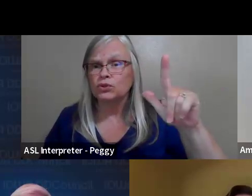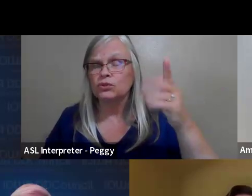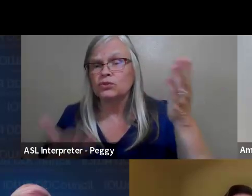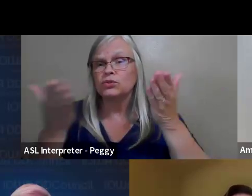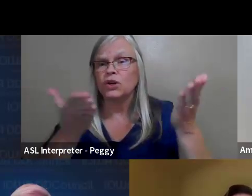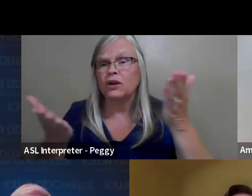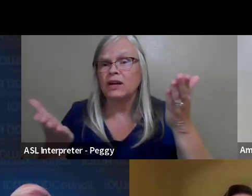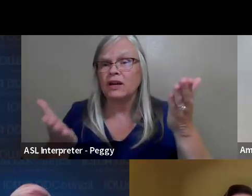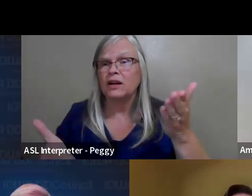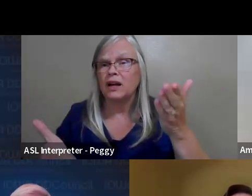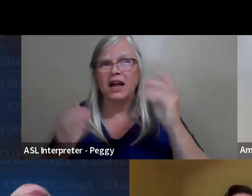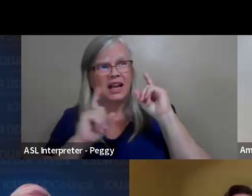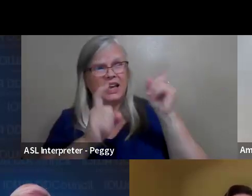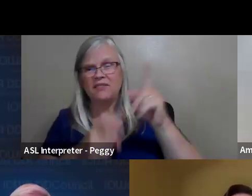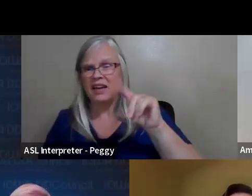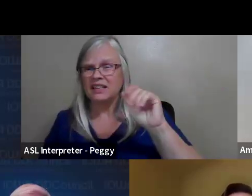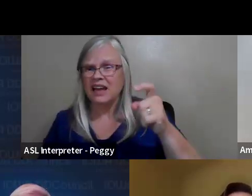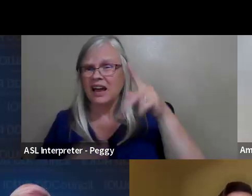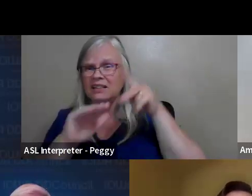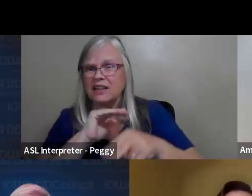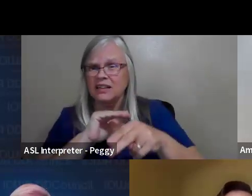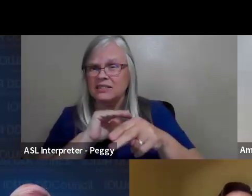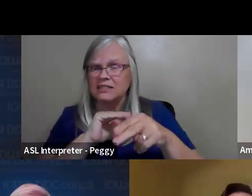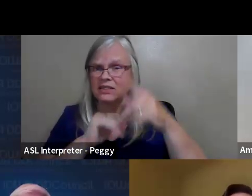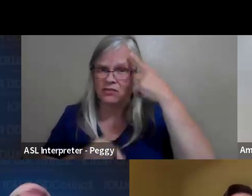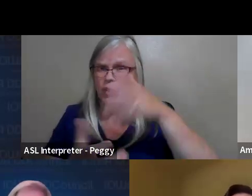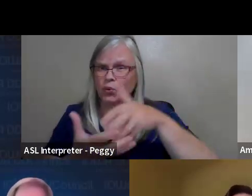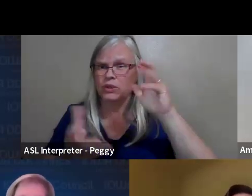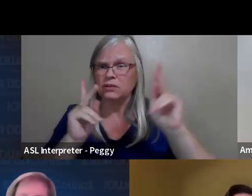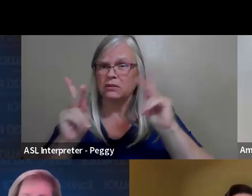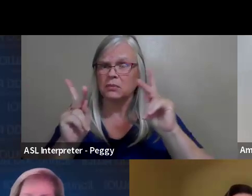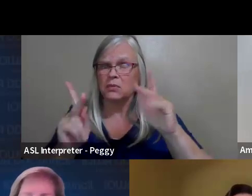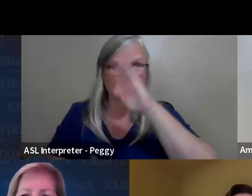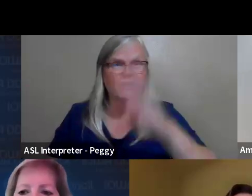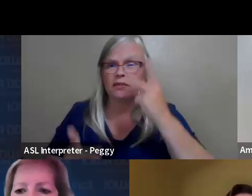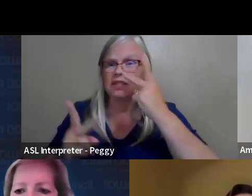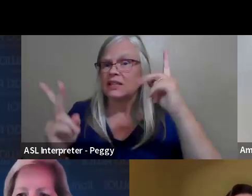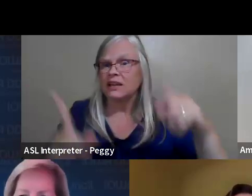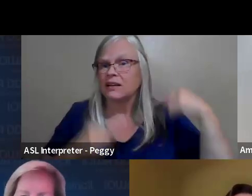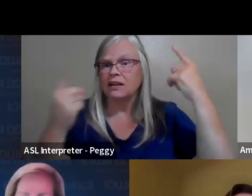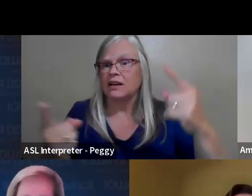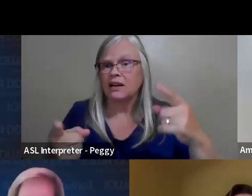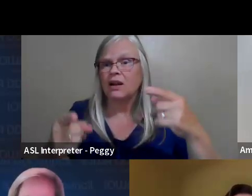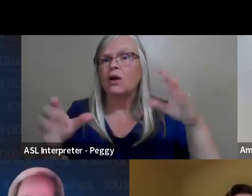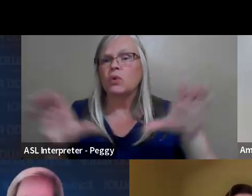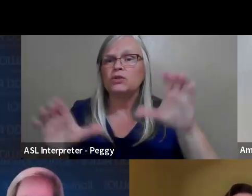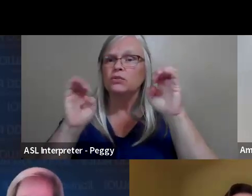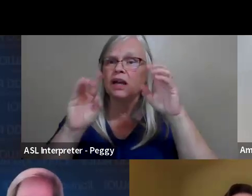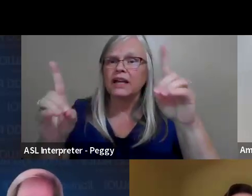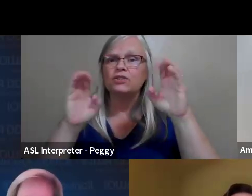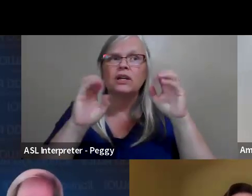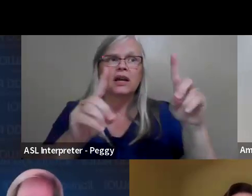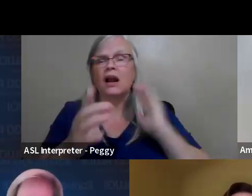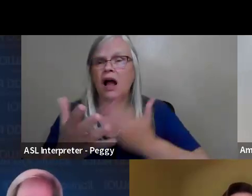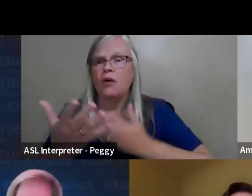giving tax cuts to rich people. This is the first time in our history we've ever seen this. There are some things we can continue to do to educate our